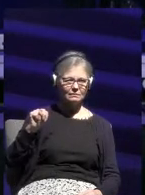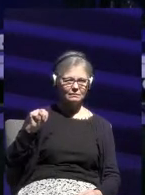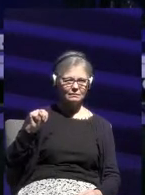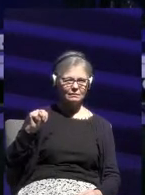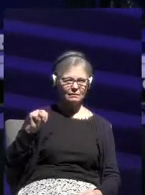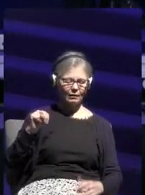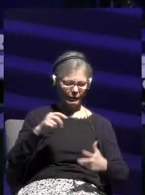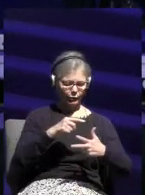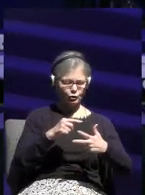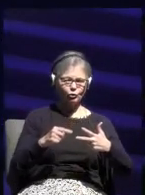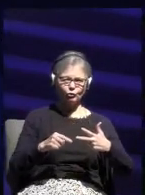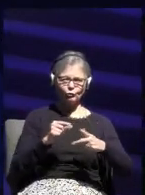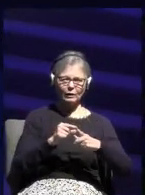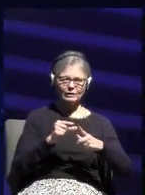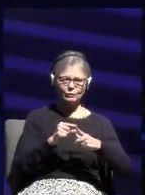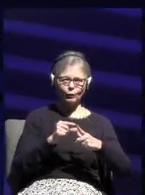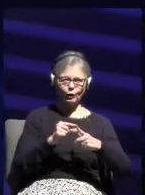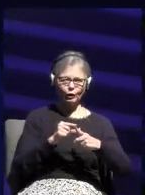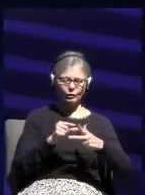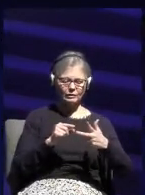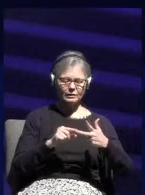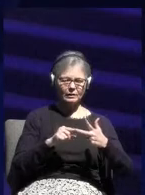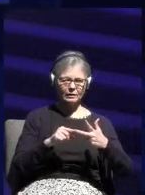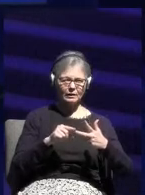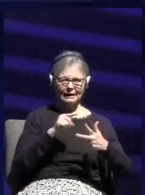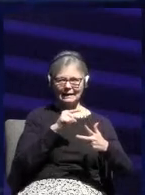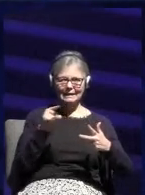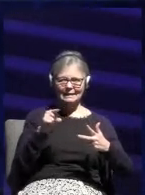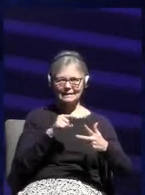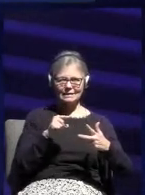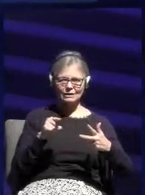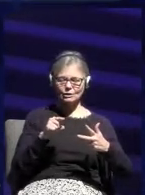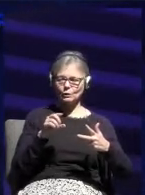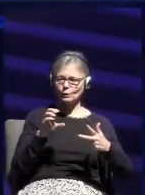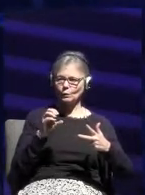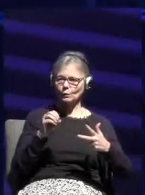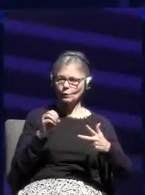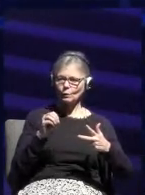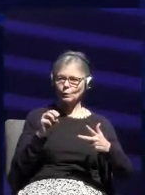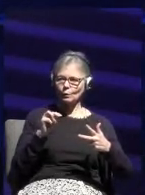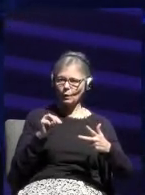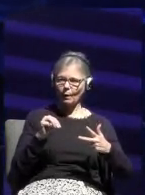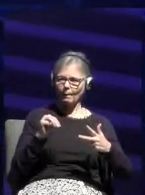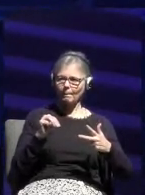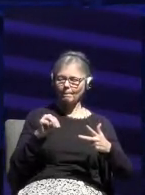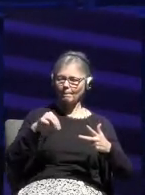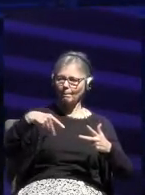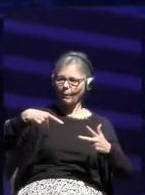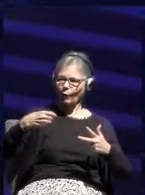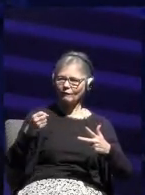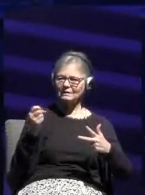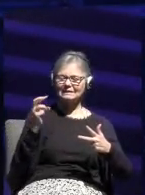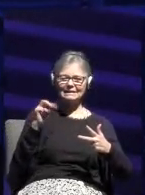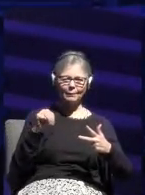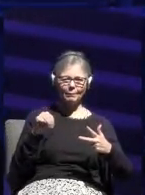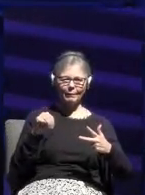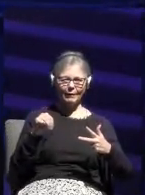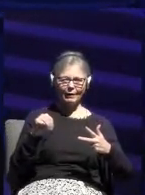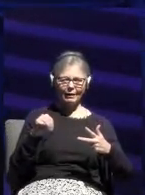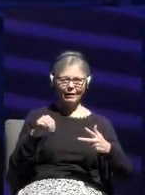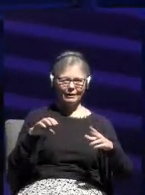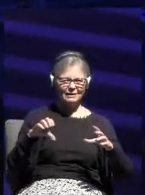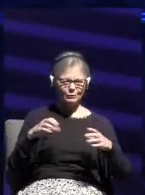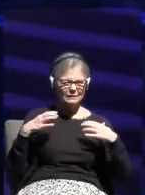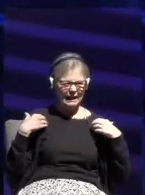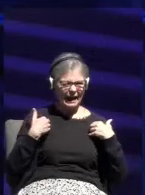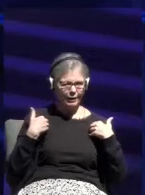It's close to zoism, zoopomorphism, because it deals with animals. I don't know what it is. But he certainly